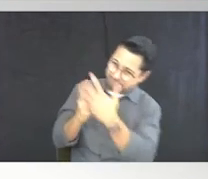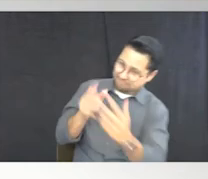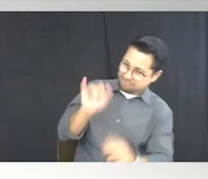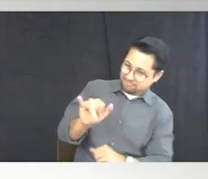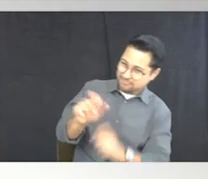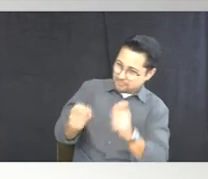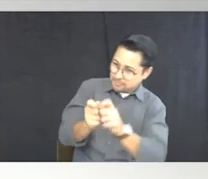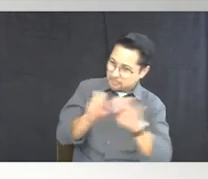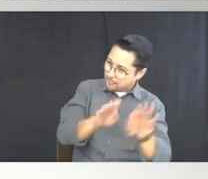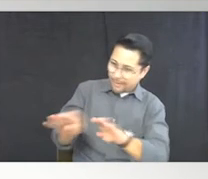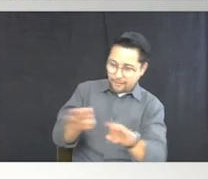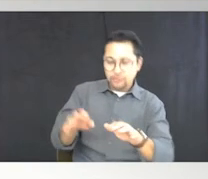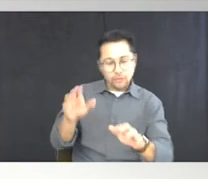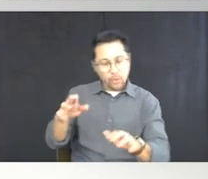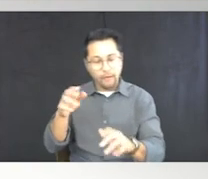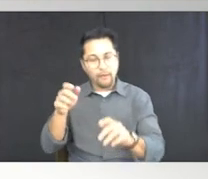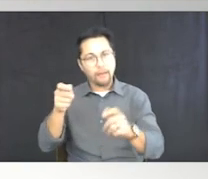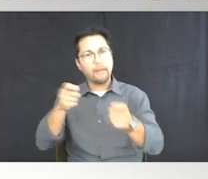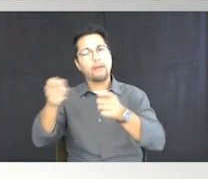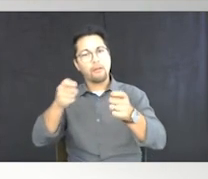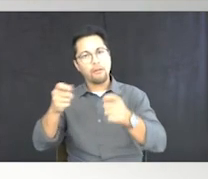it does not reoccur.